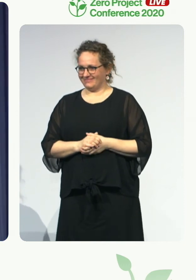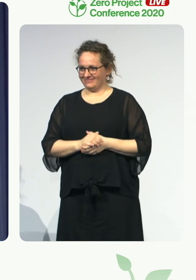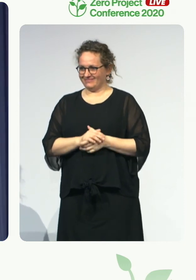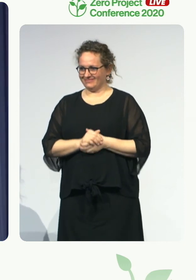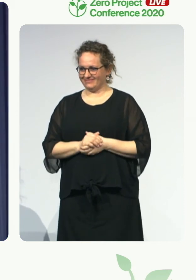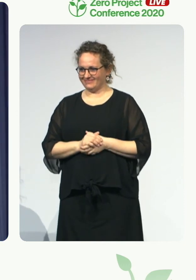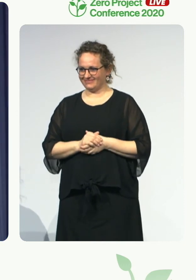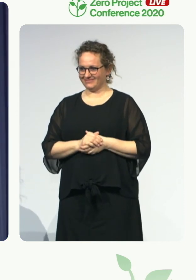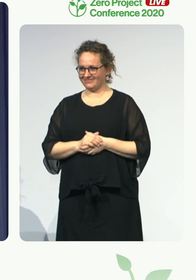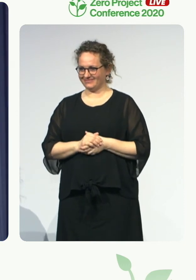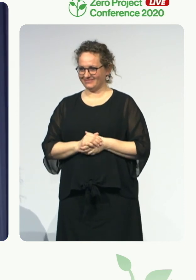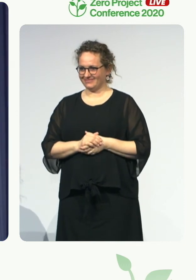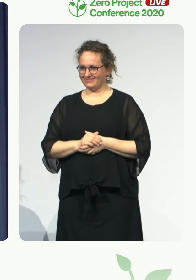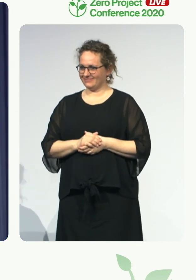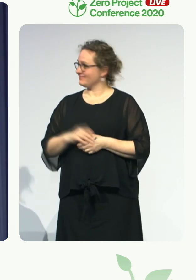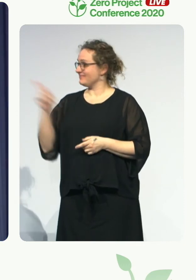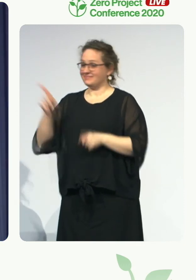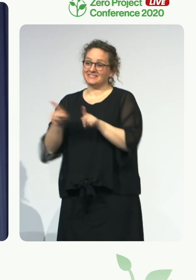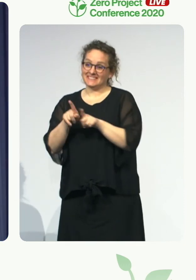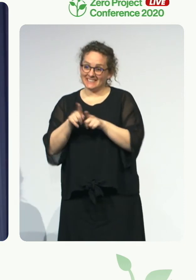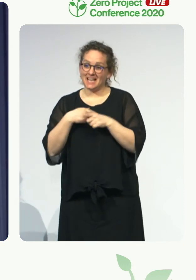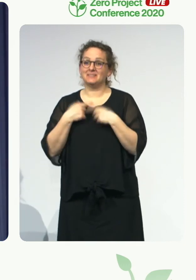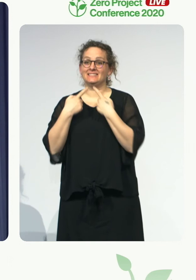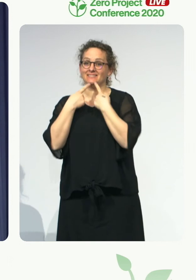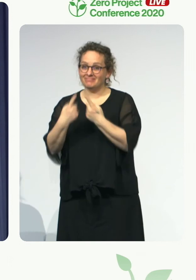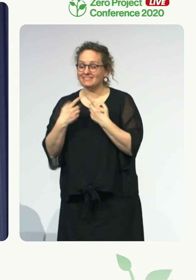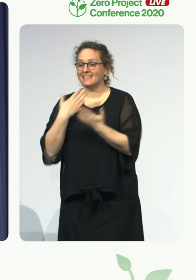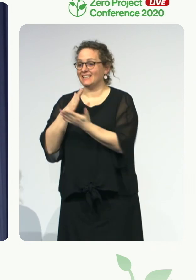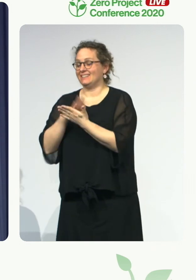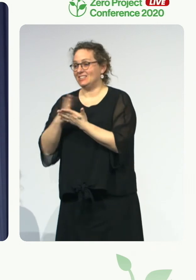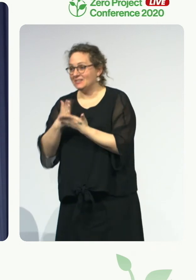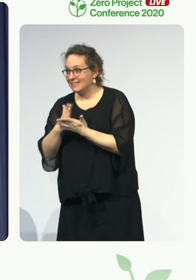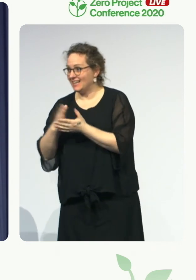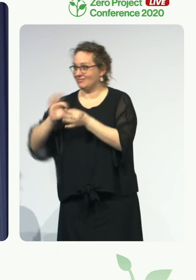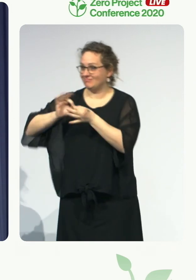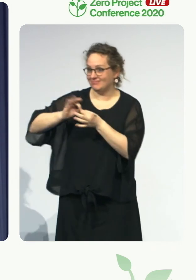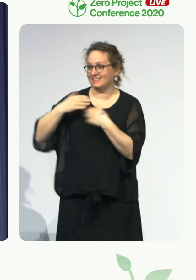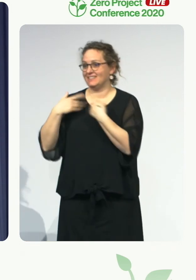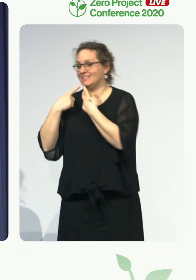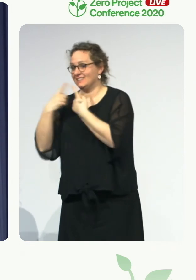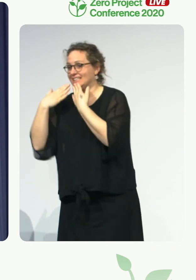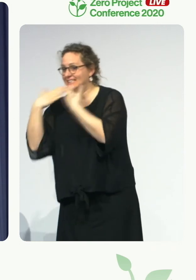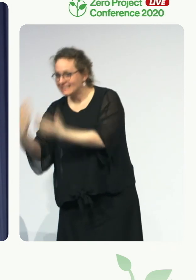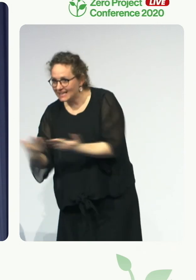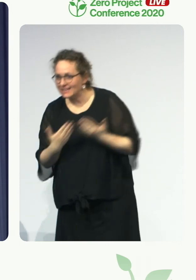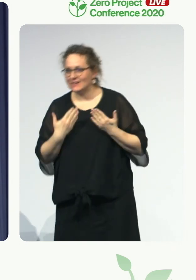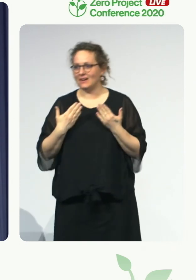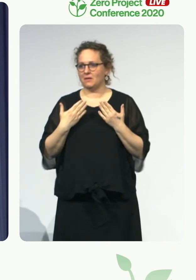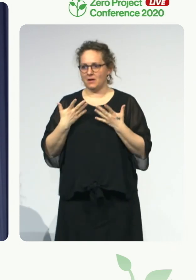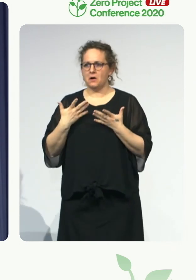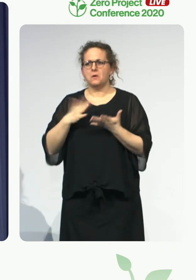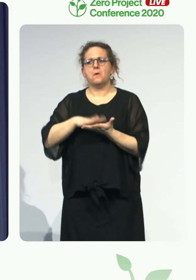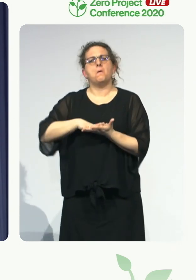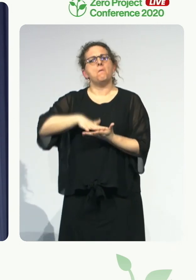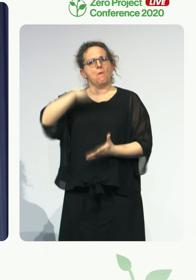Thank you very much to the interpreting team for pointing out that it is, more work than what you just see, that there are some things going